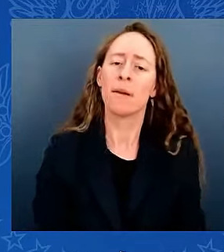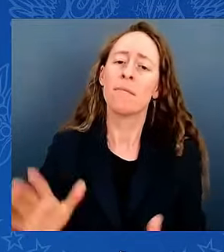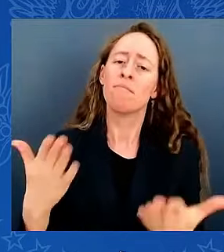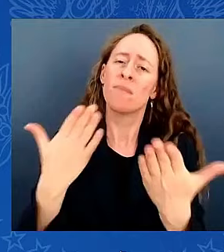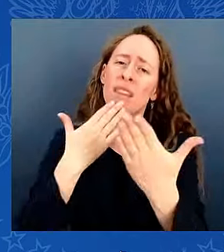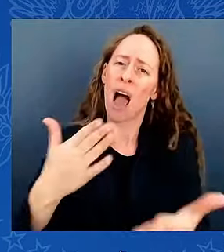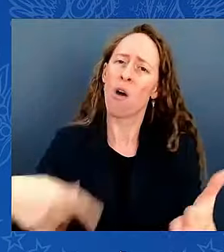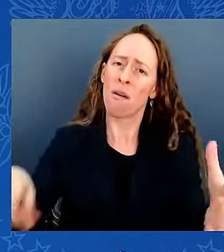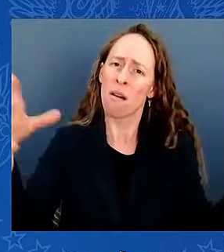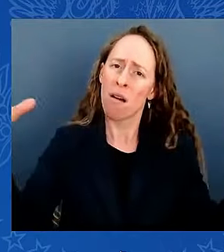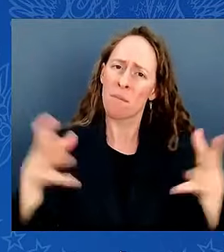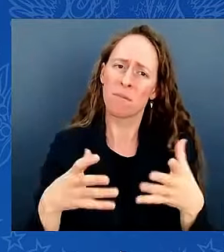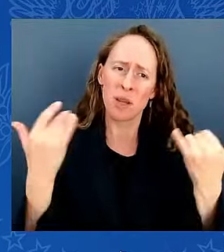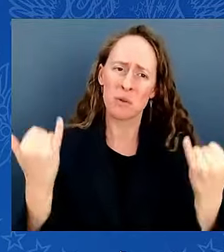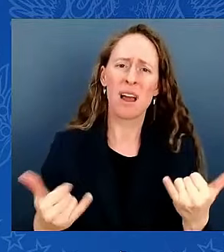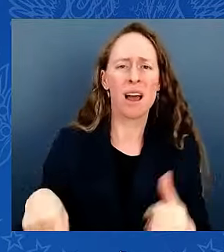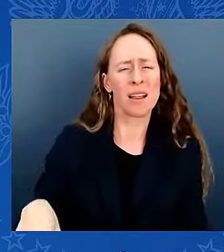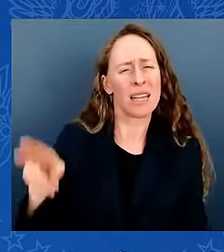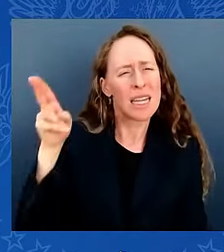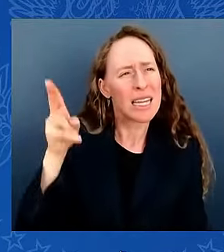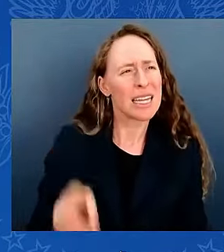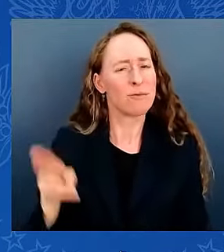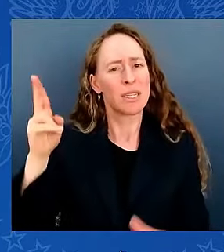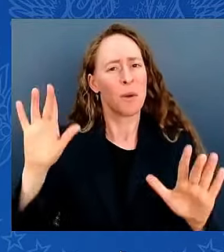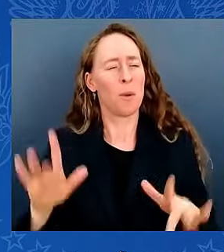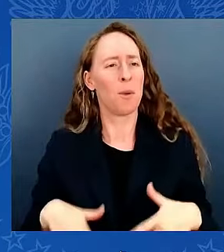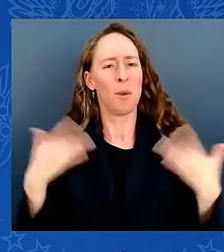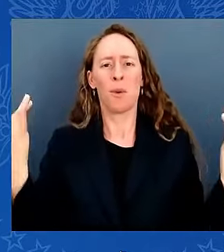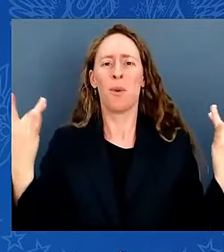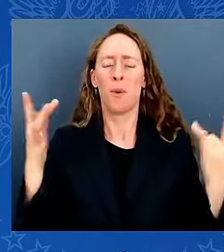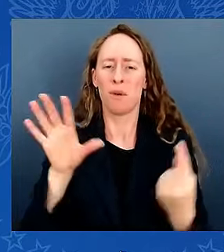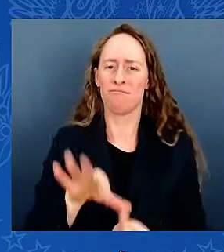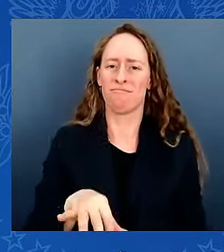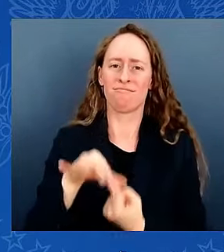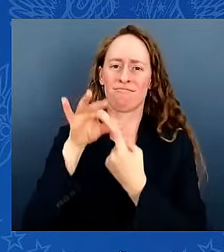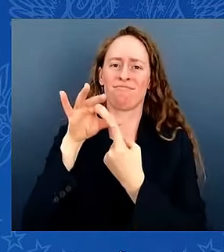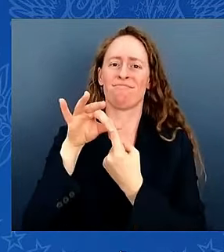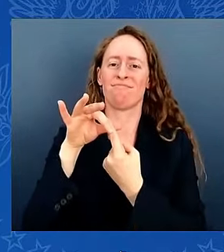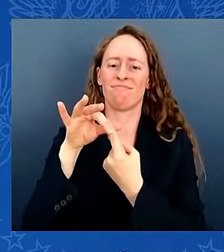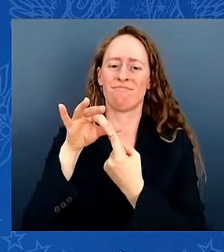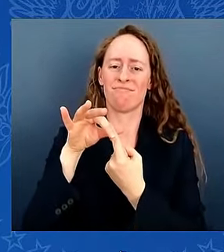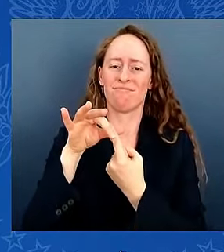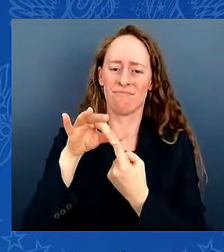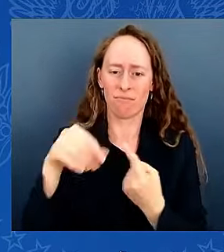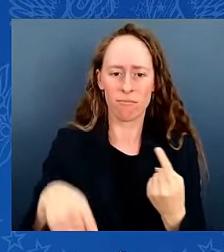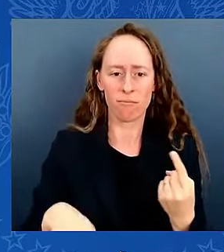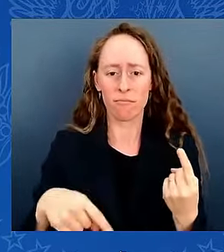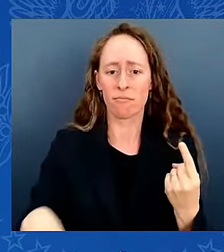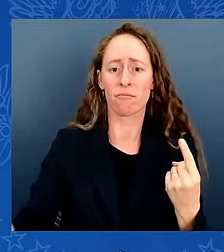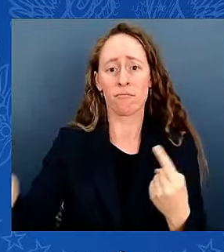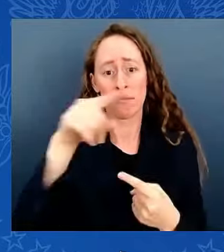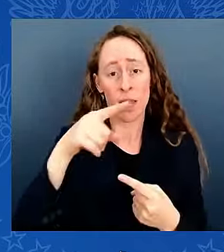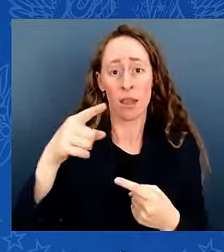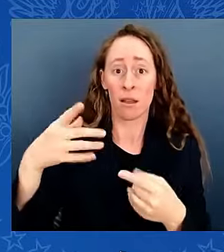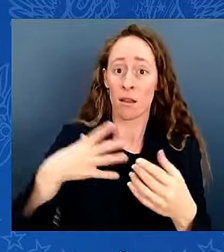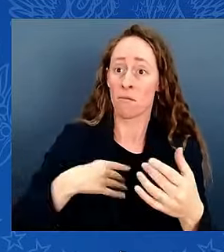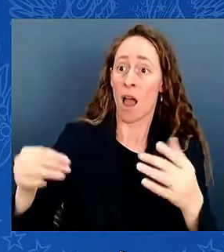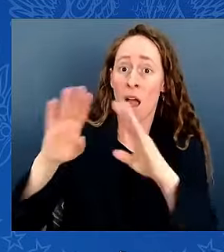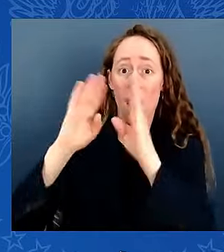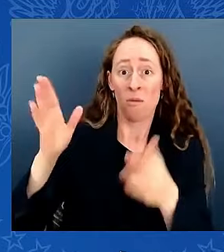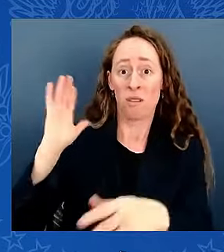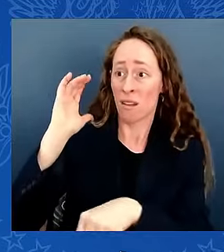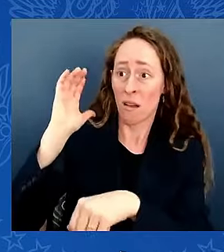exist, and this is literal, without the blood, sweat, and tears, without the determination, dreams, and contributions of Black